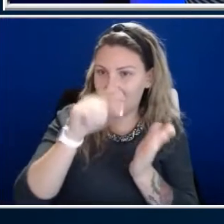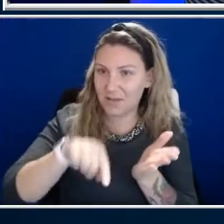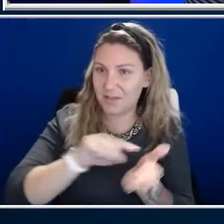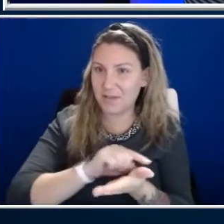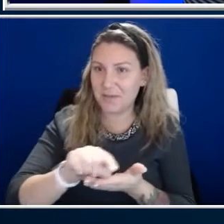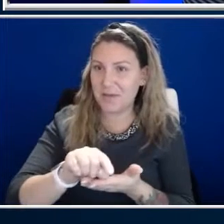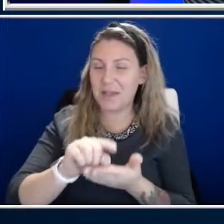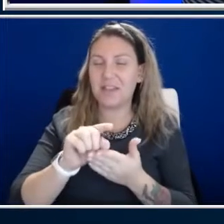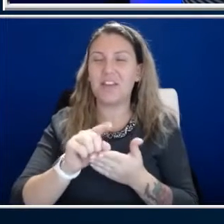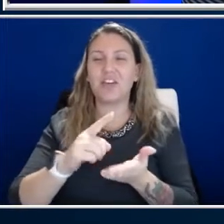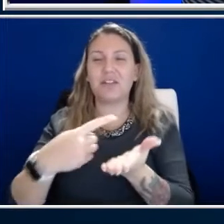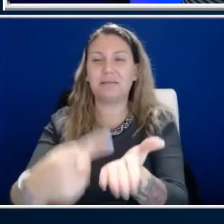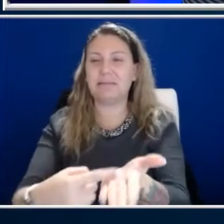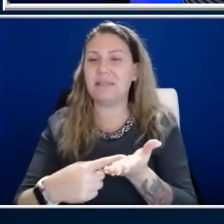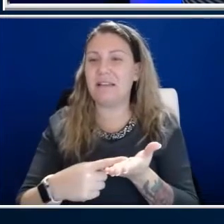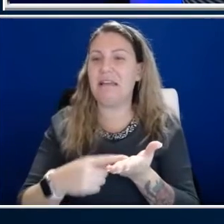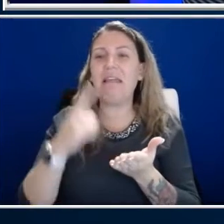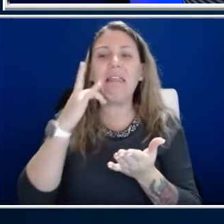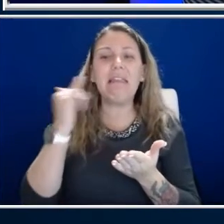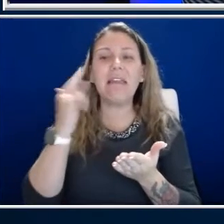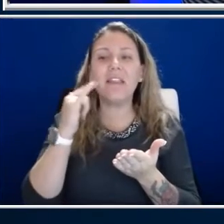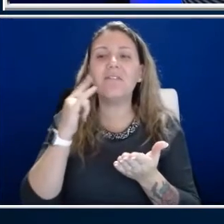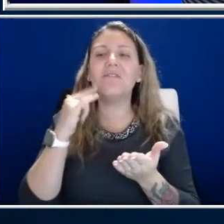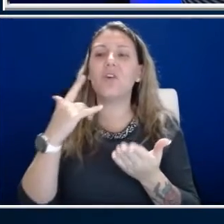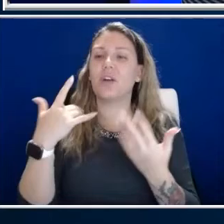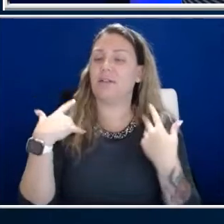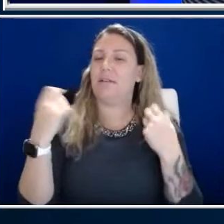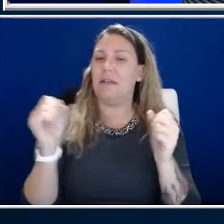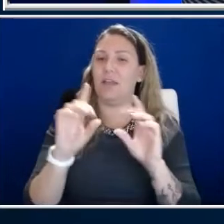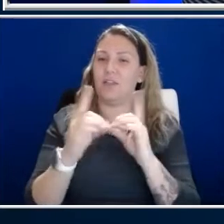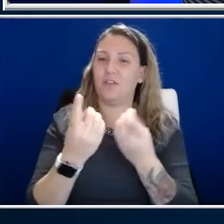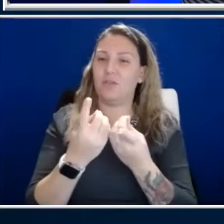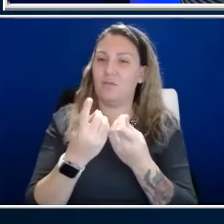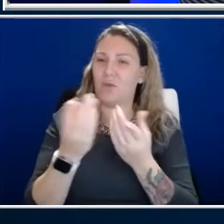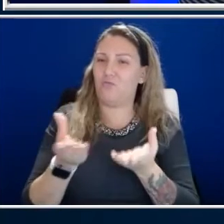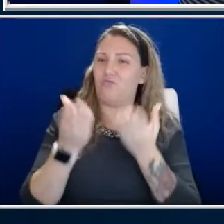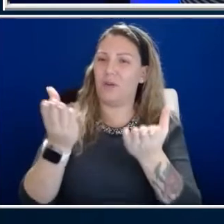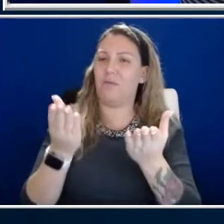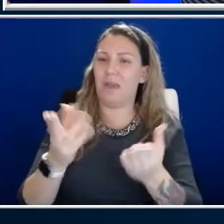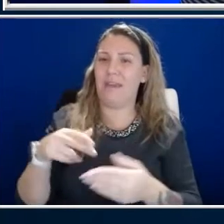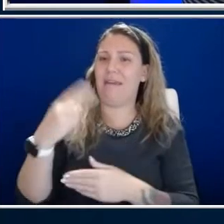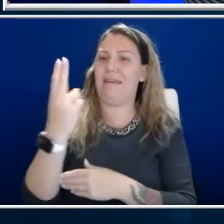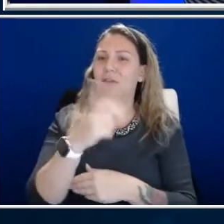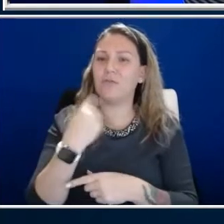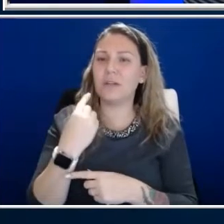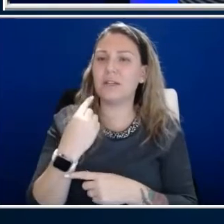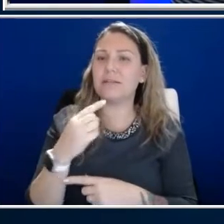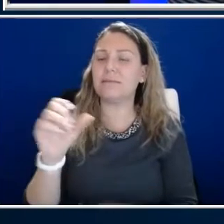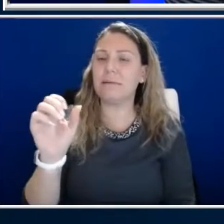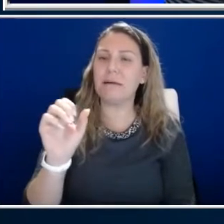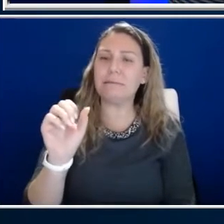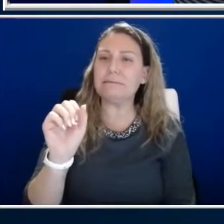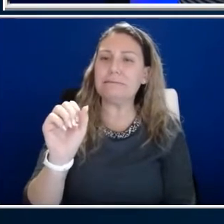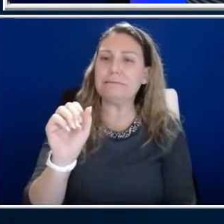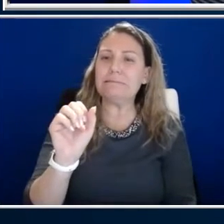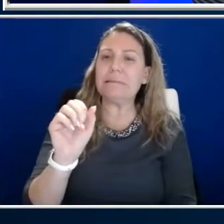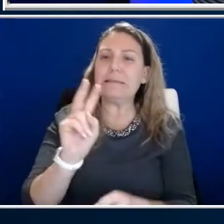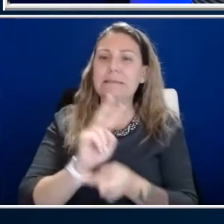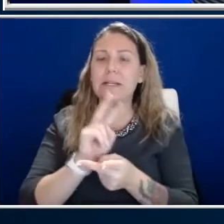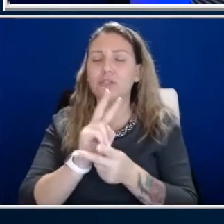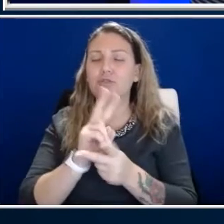headline. A California Health Department is recommending people who are at high risk of sexually transmitted infection take a preventative dose